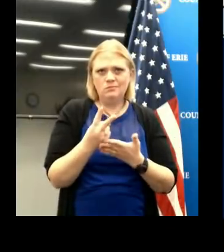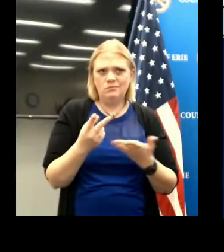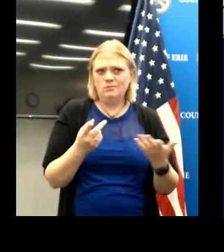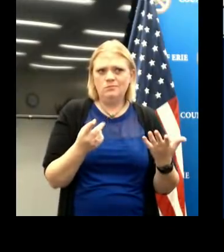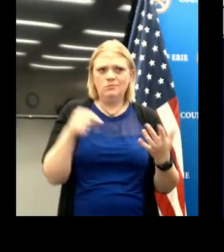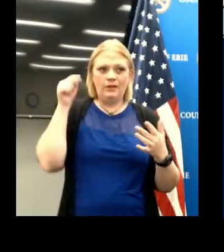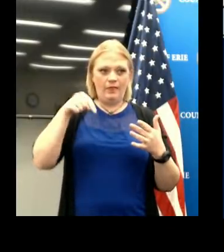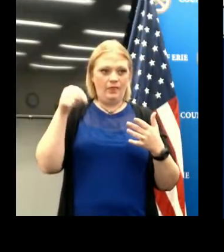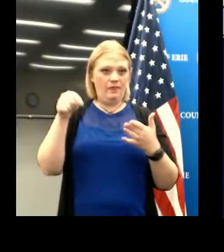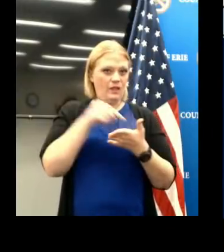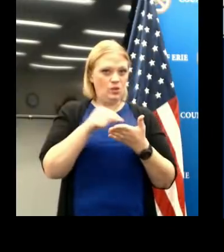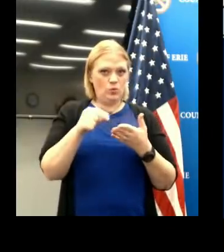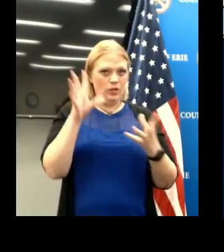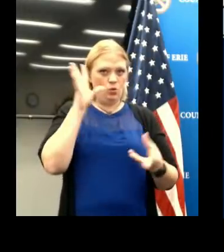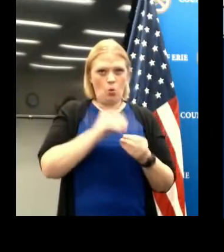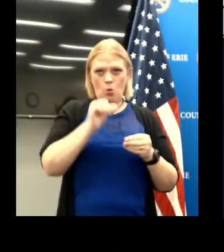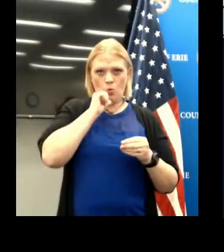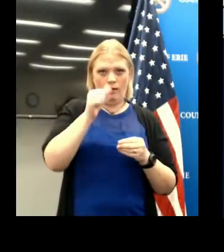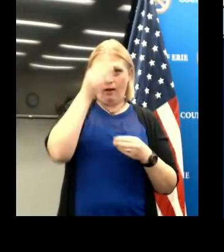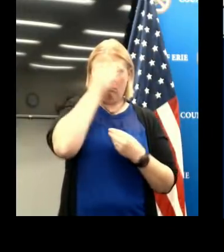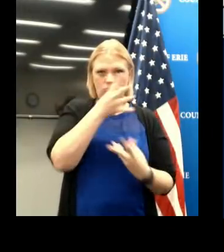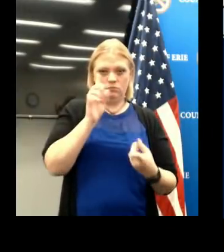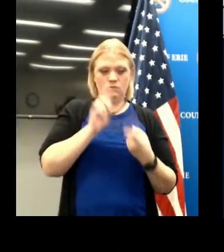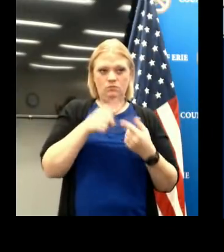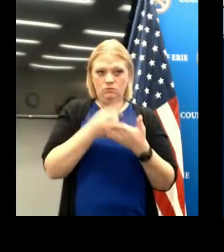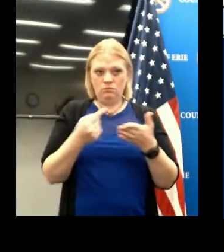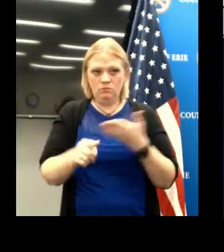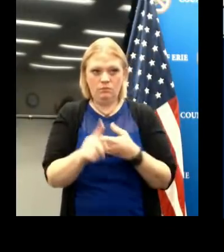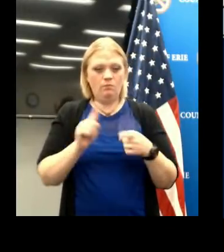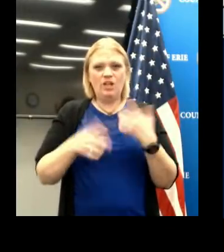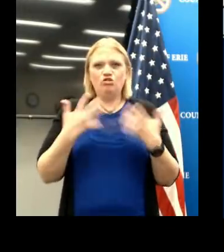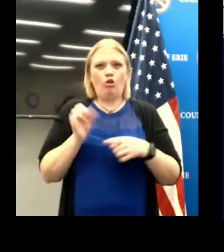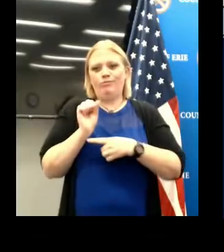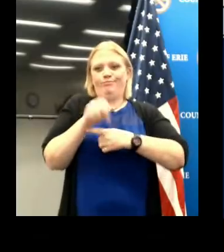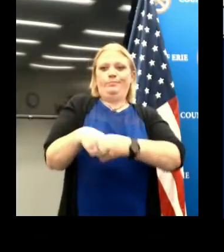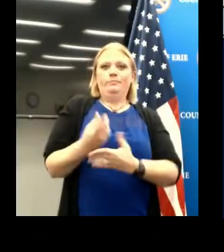we won't release until next week, has already surpassed